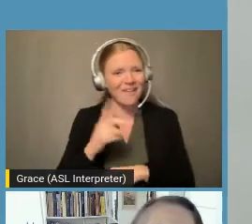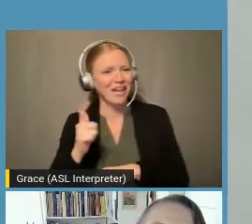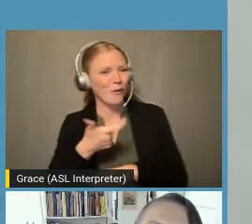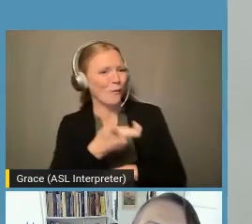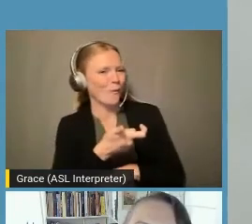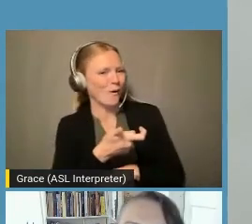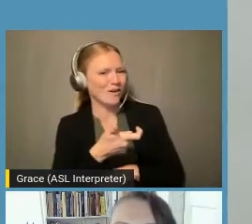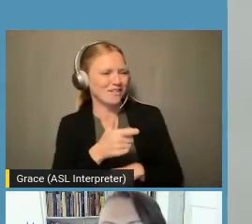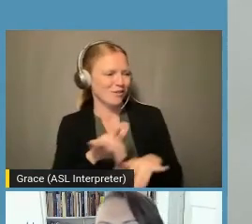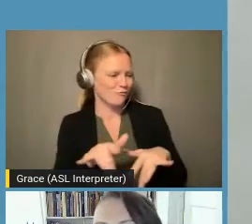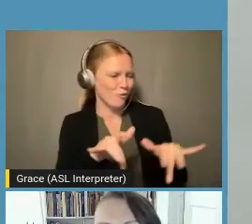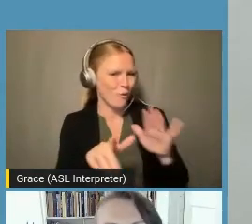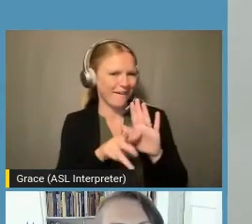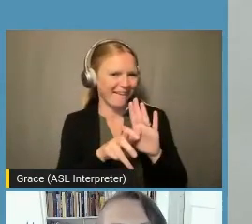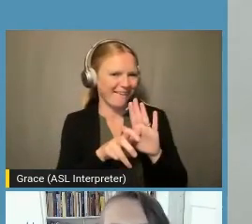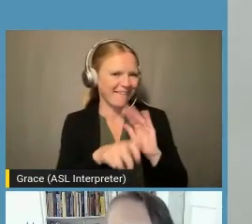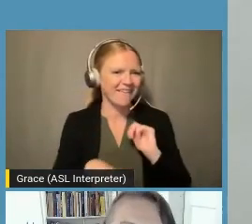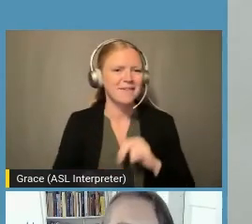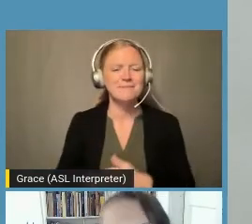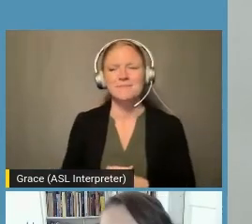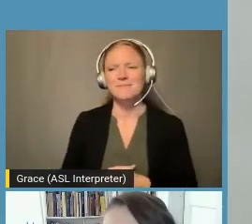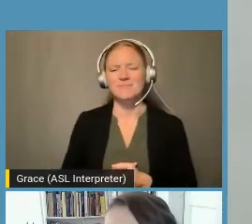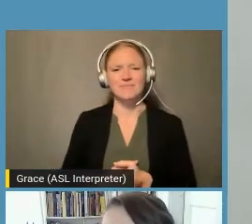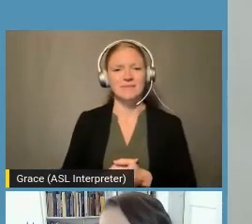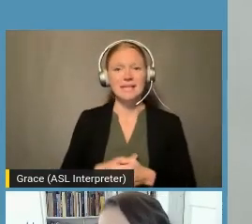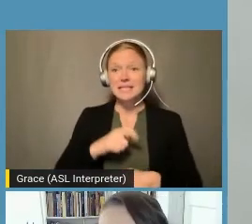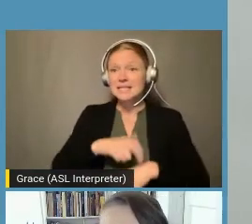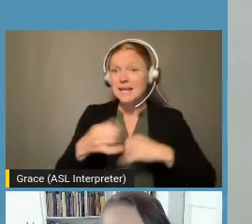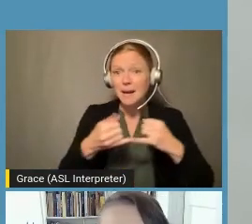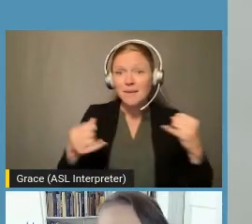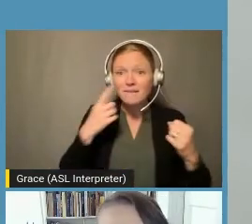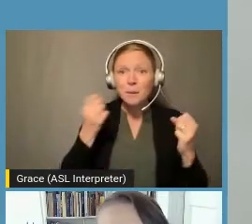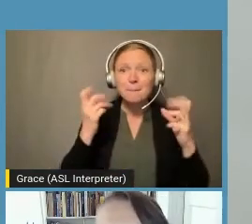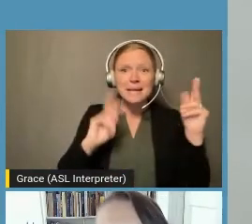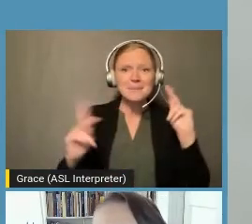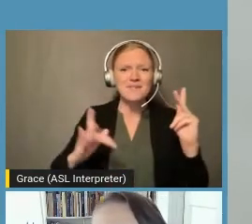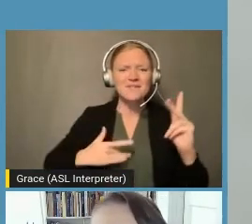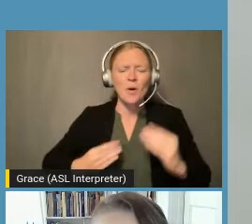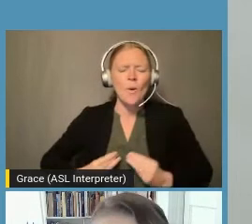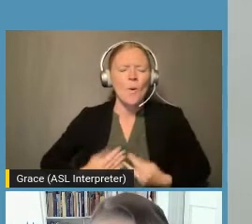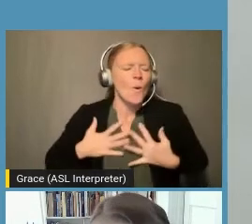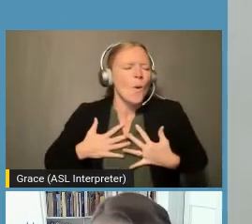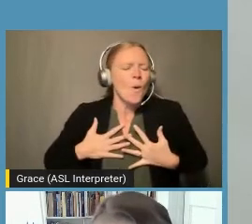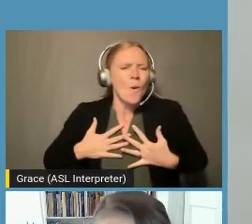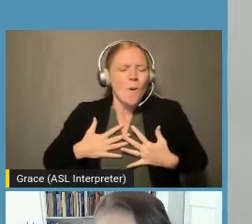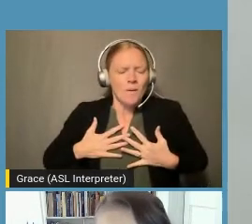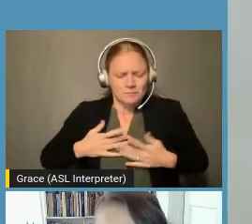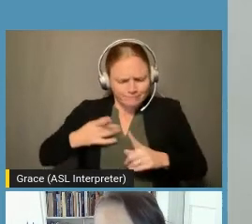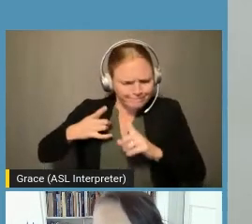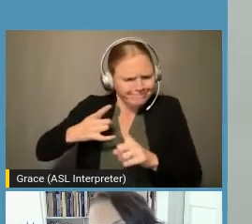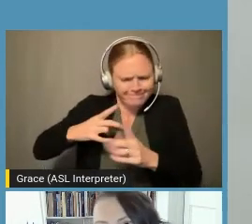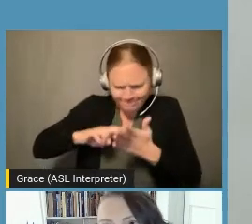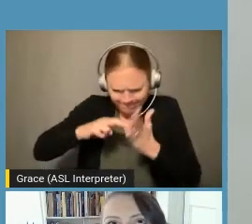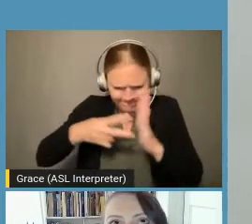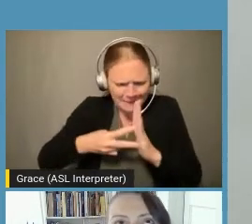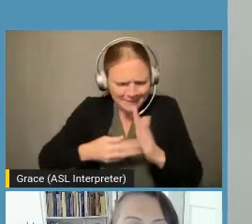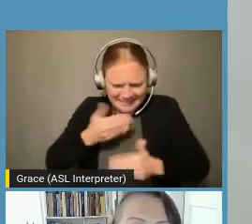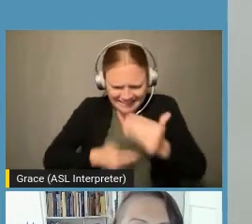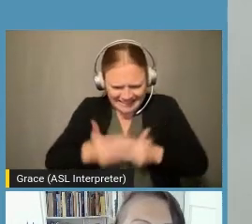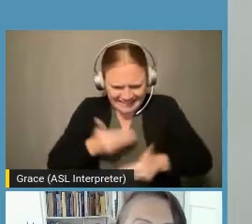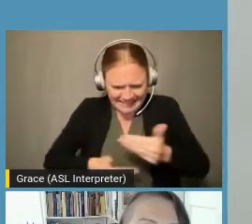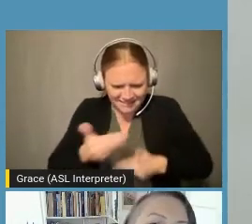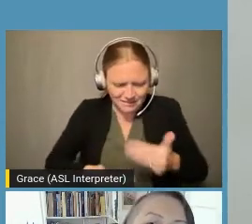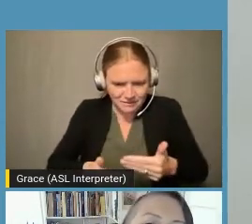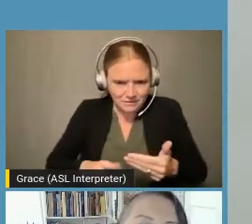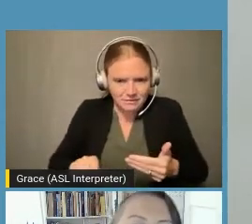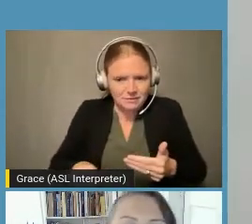Timelines, I think for some people are energizing and it gives them a sense of purpose and stuff to do. And for other people, it's